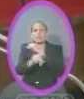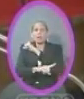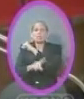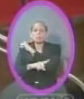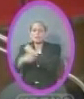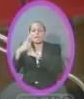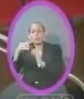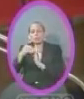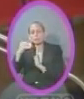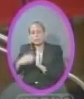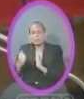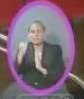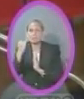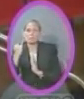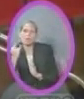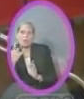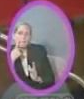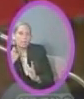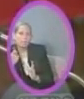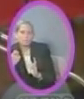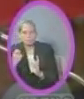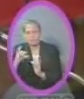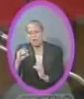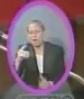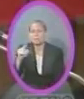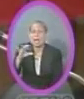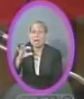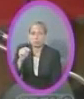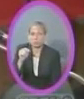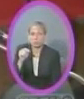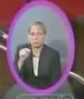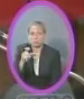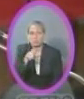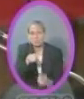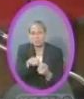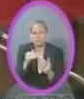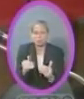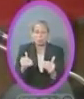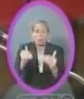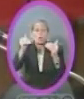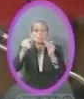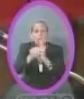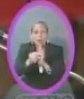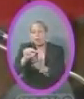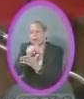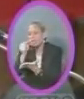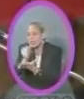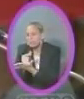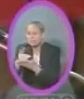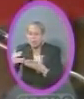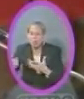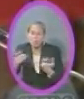for students on the basis of opting out, specific to promotion, specific to graduation, and the